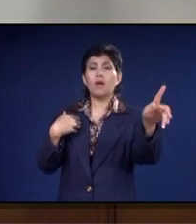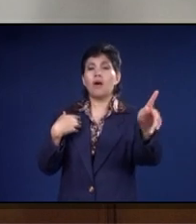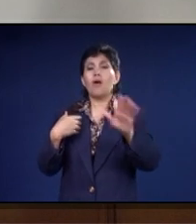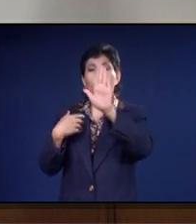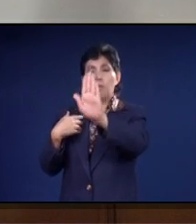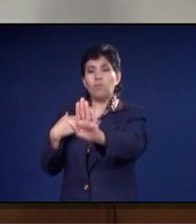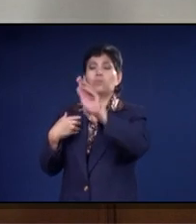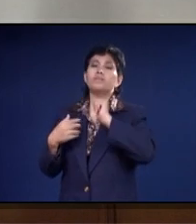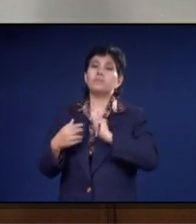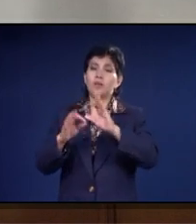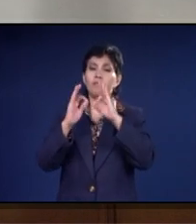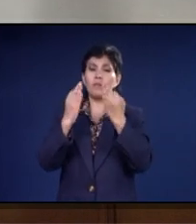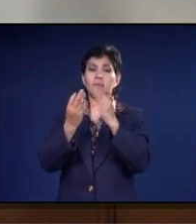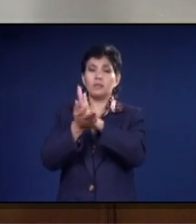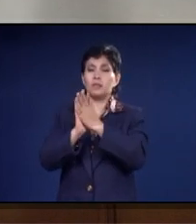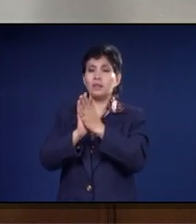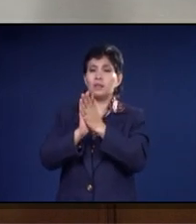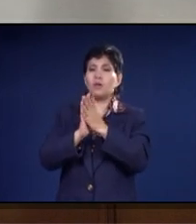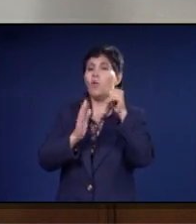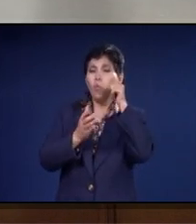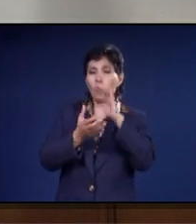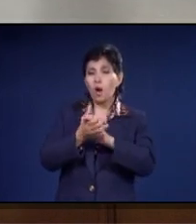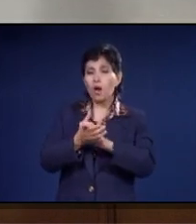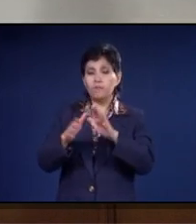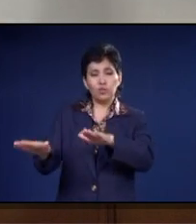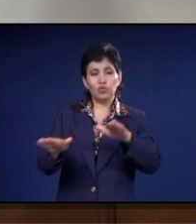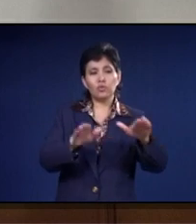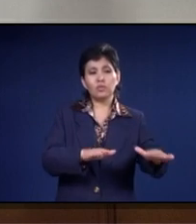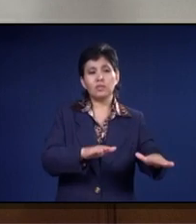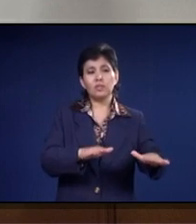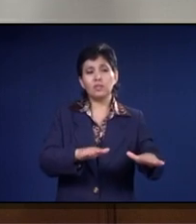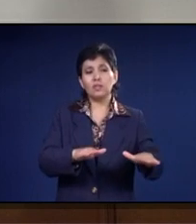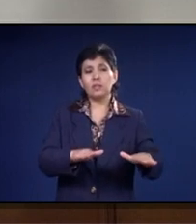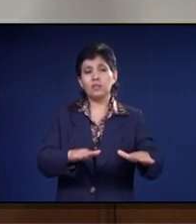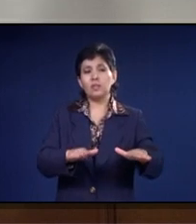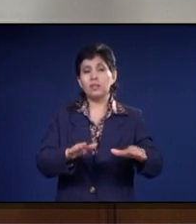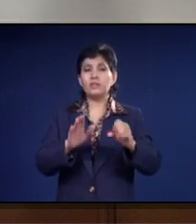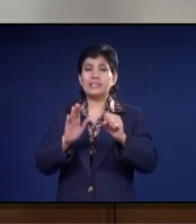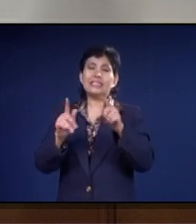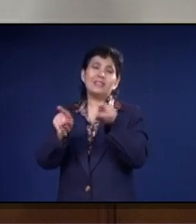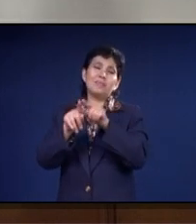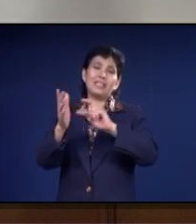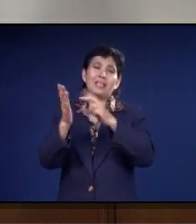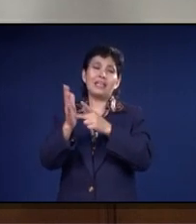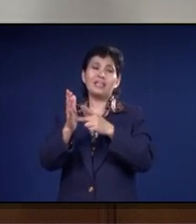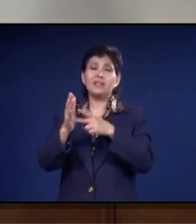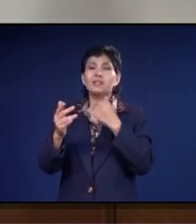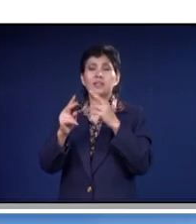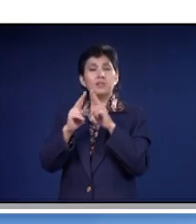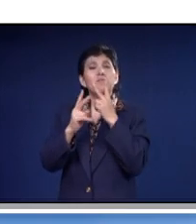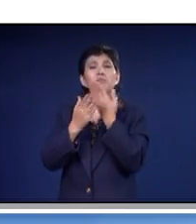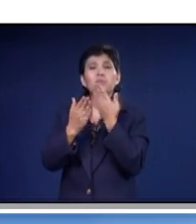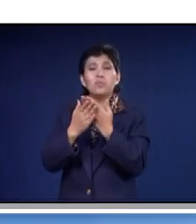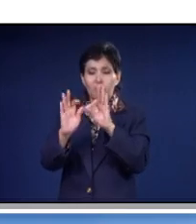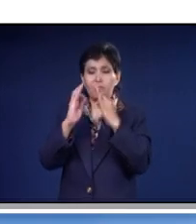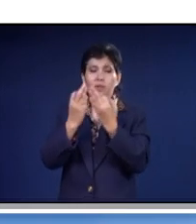a politician with a wife and children, they would resemble the same or similarities